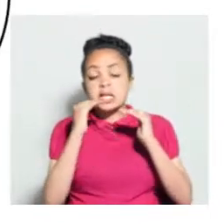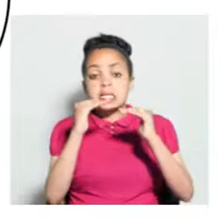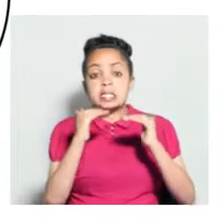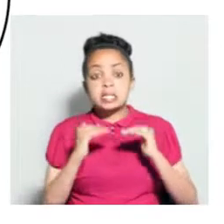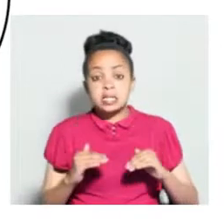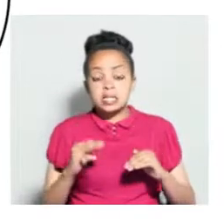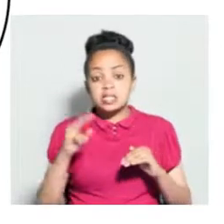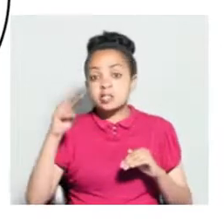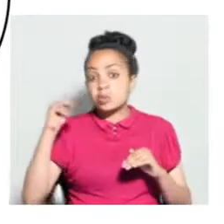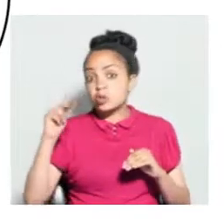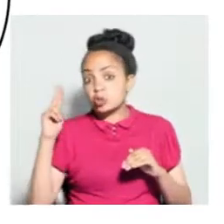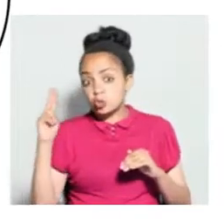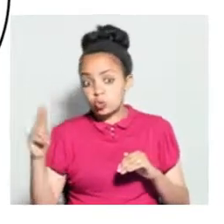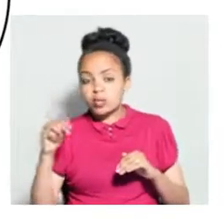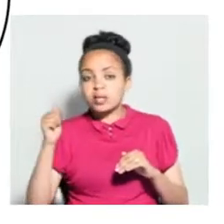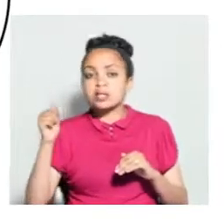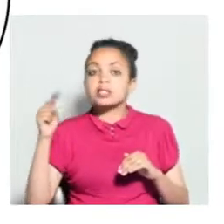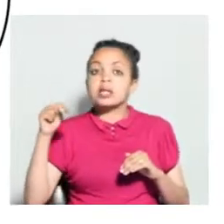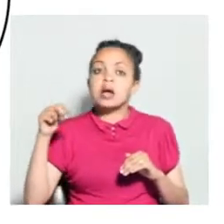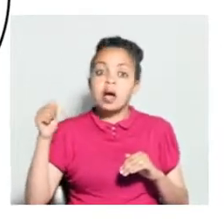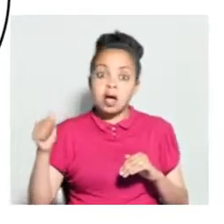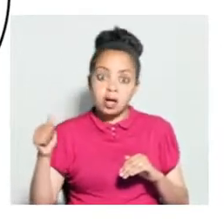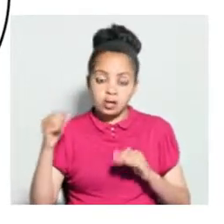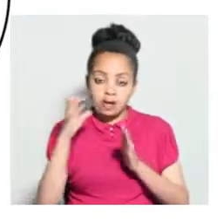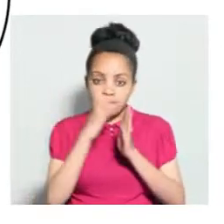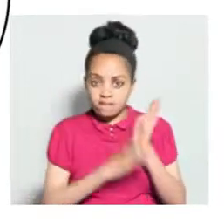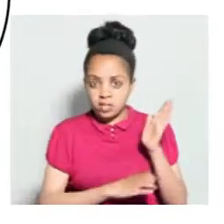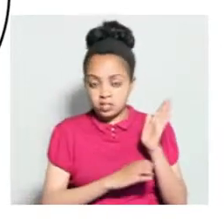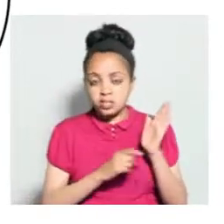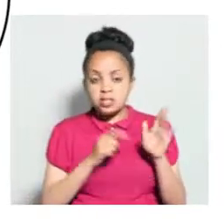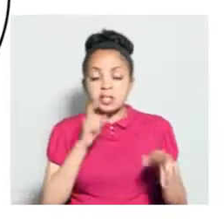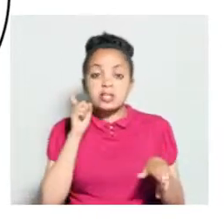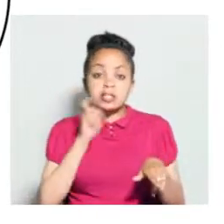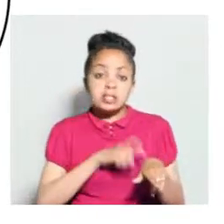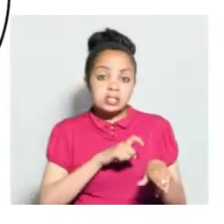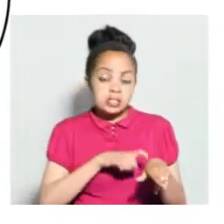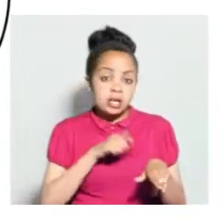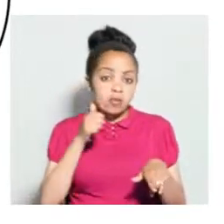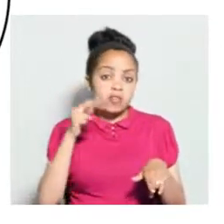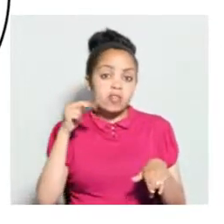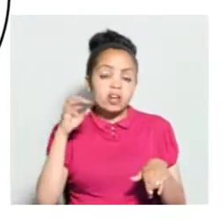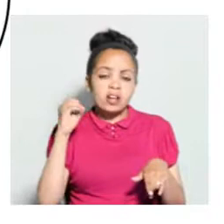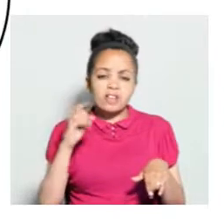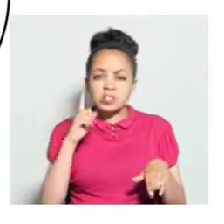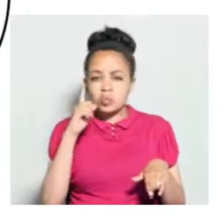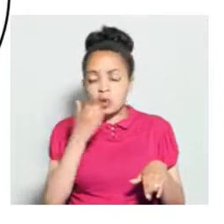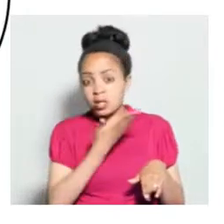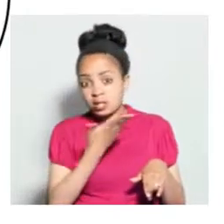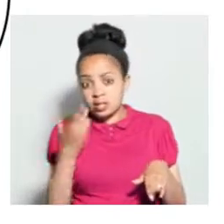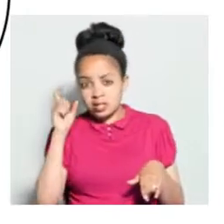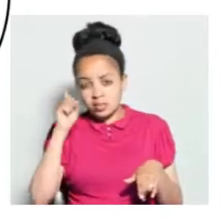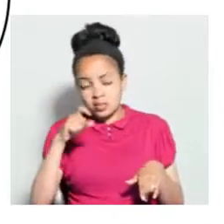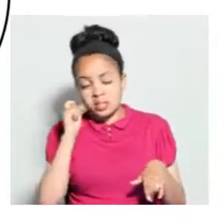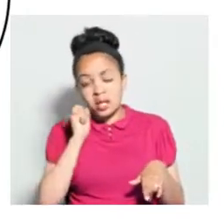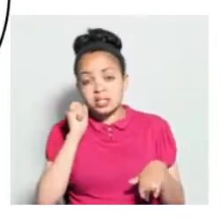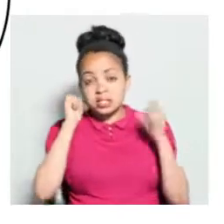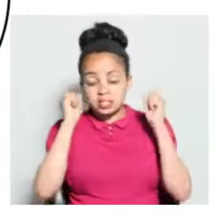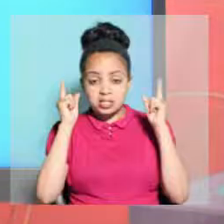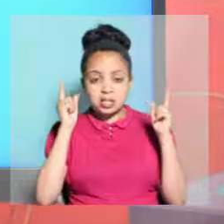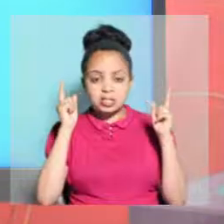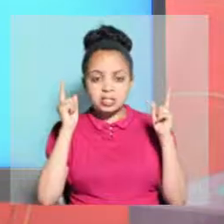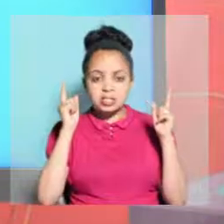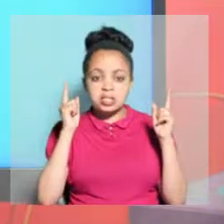of meiosis II is anaphase II. During anaphase II, one thing that you must be understand